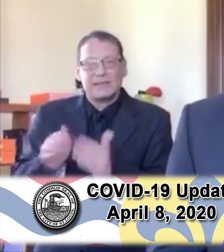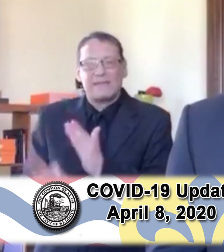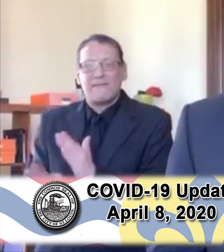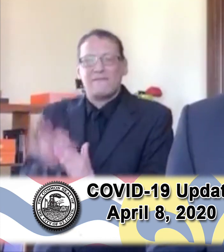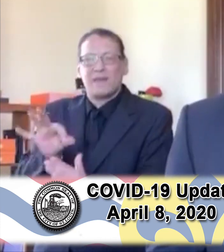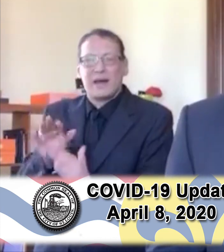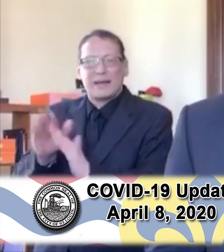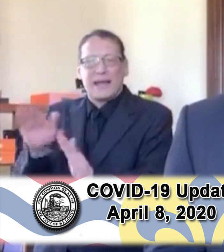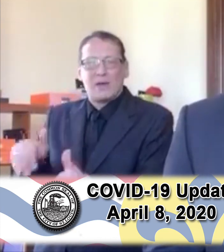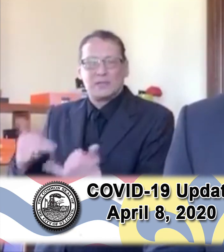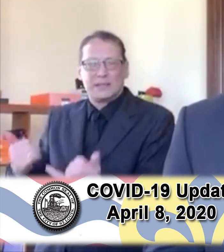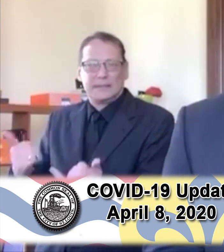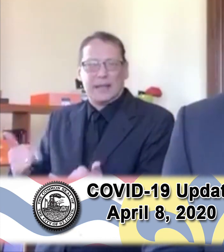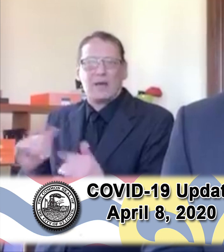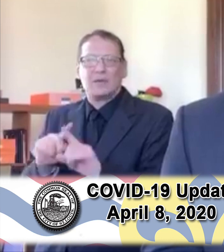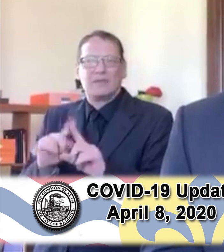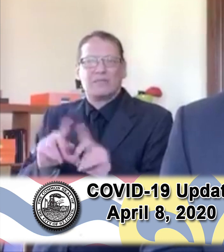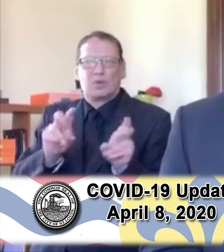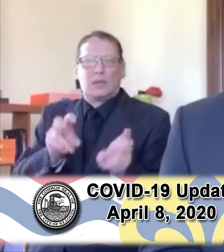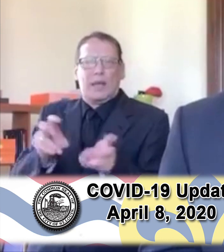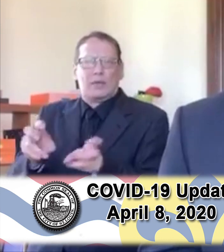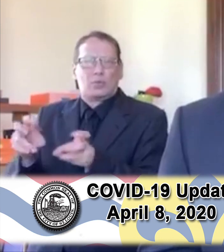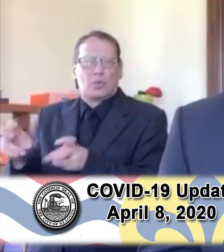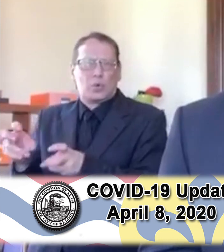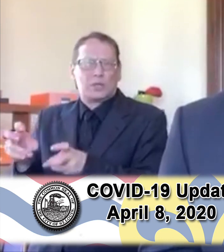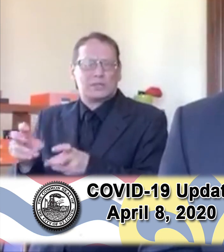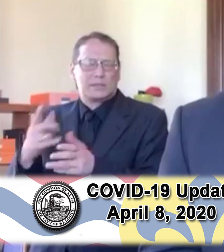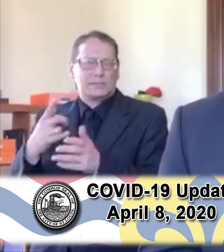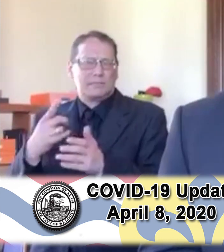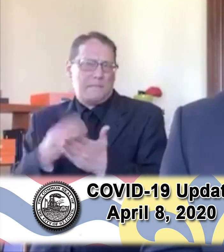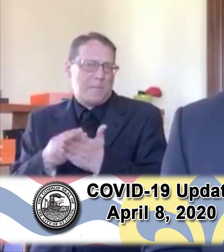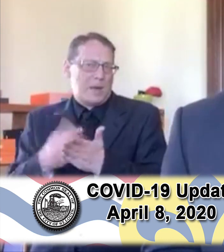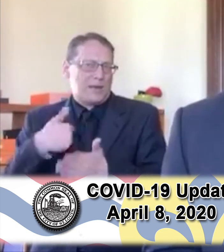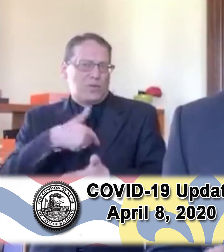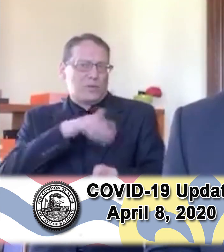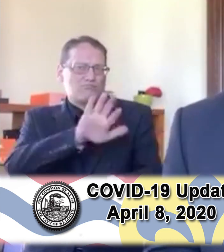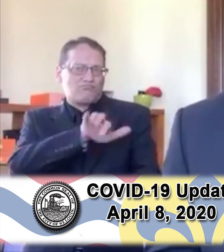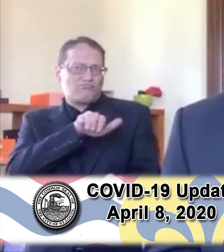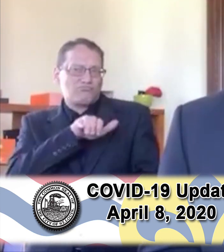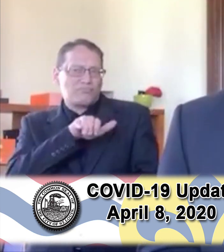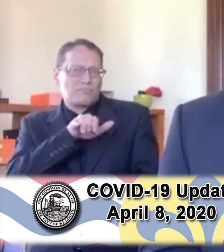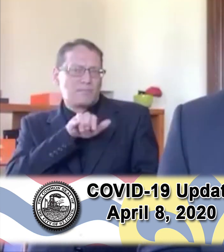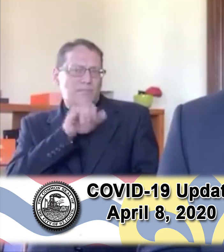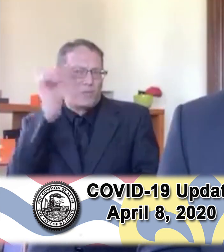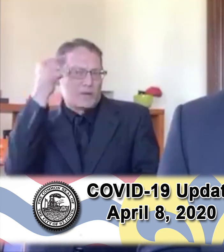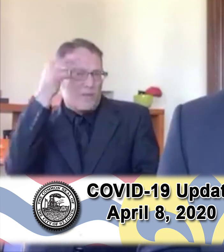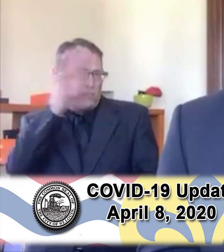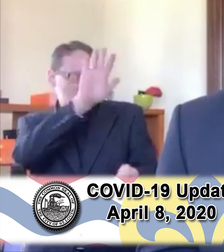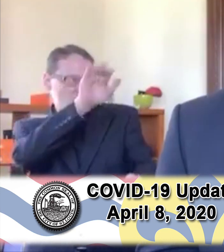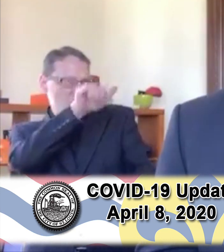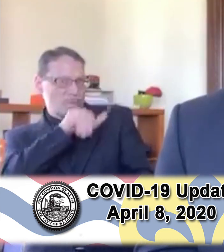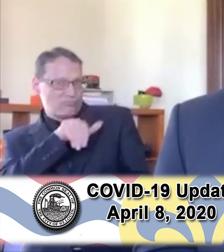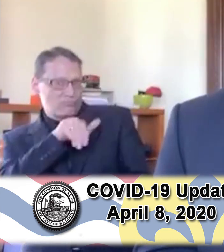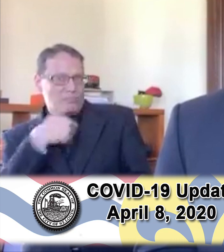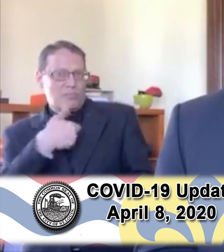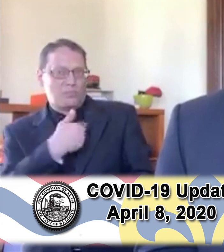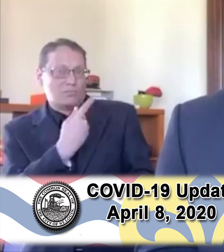of different categories within the housing that the city receives from the federal government related for housing. And so we're working